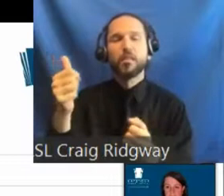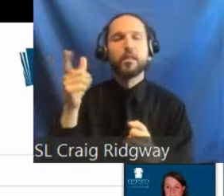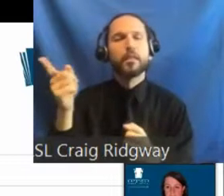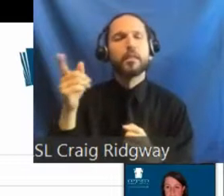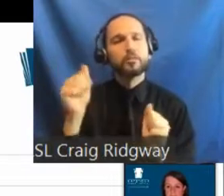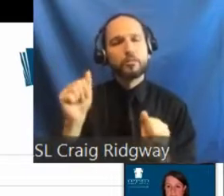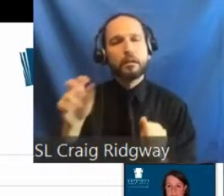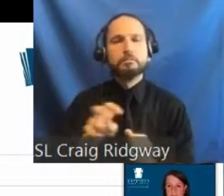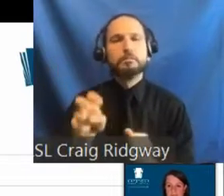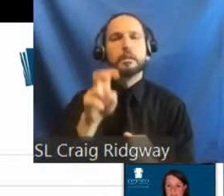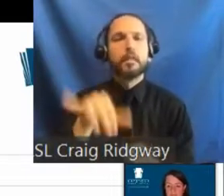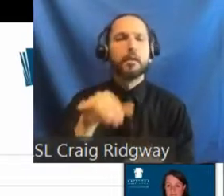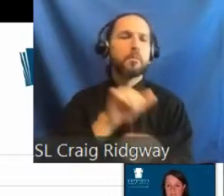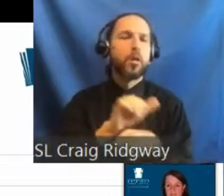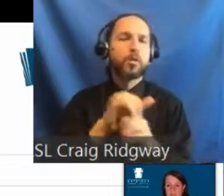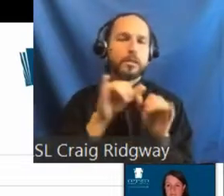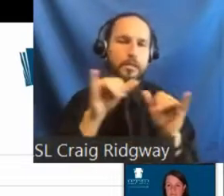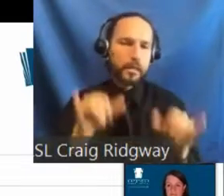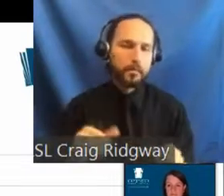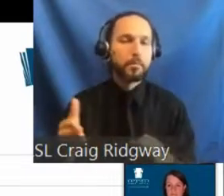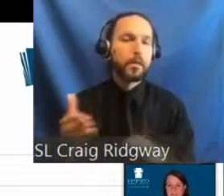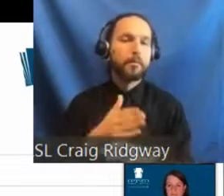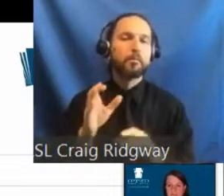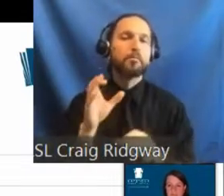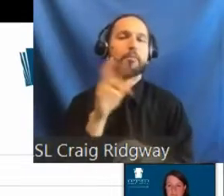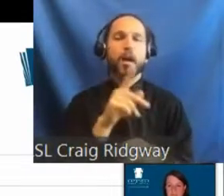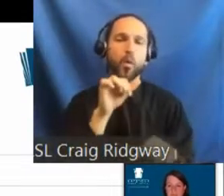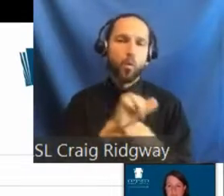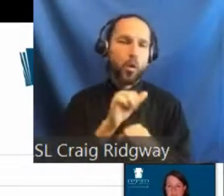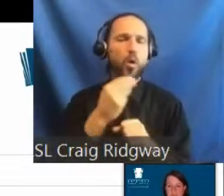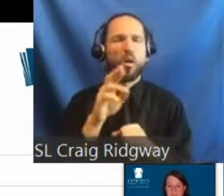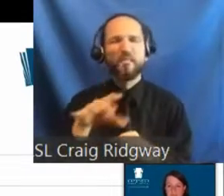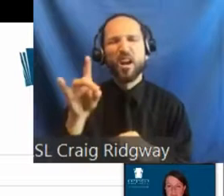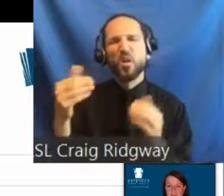unemployment system until they return to work or find new employment entirely.